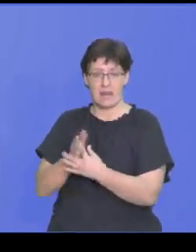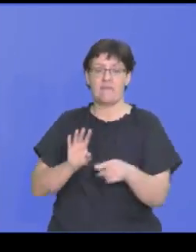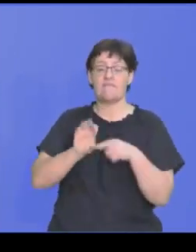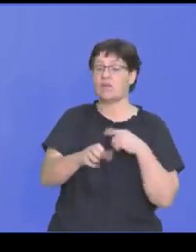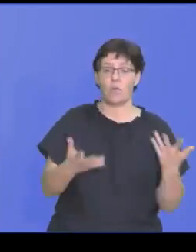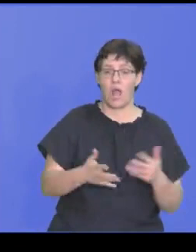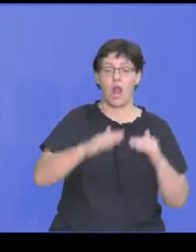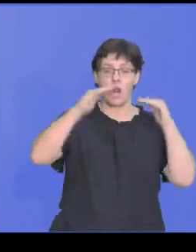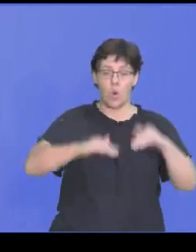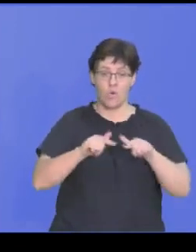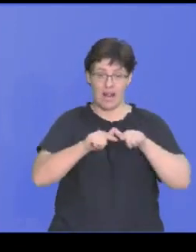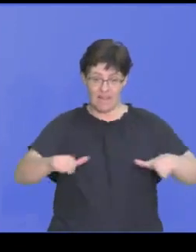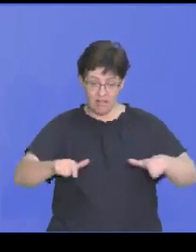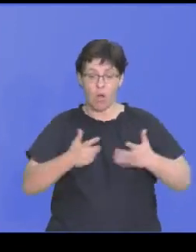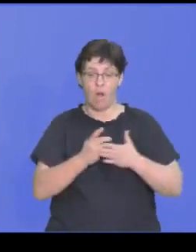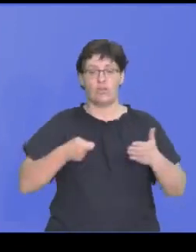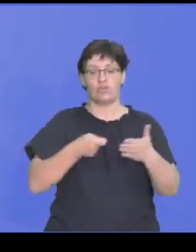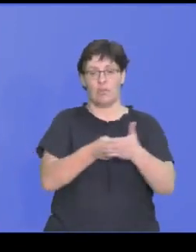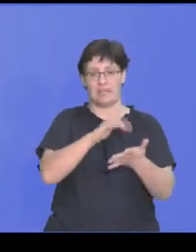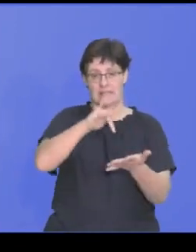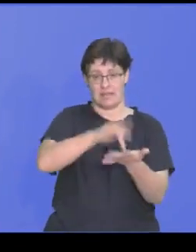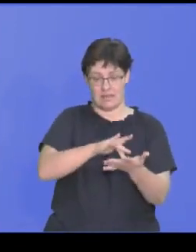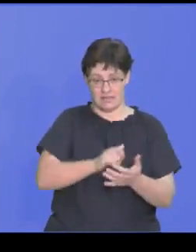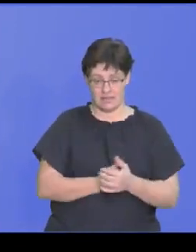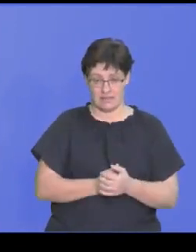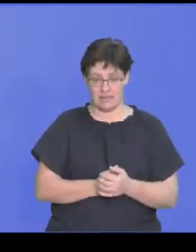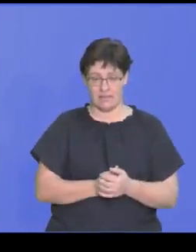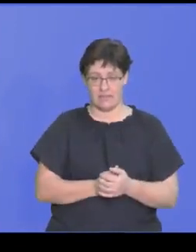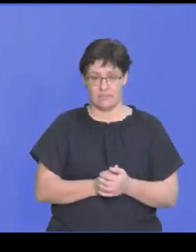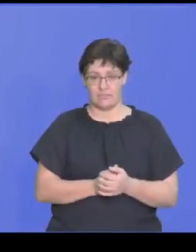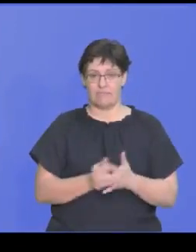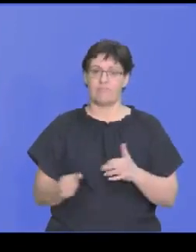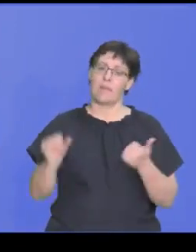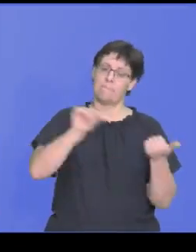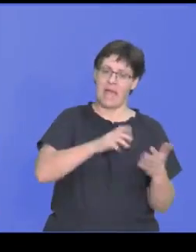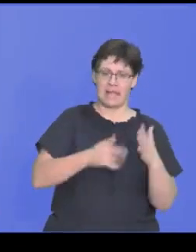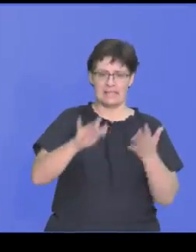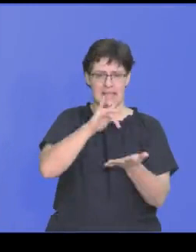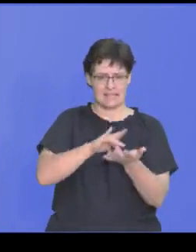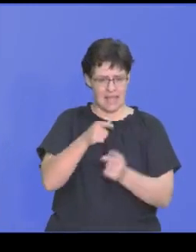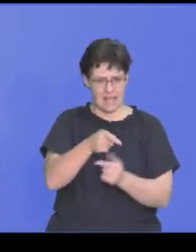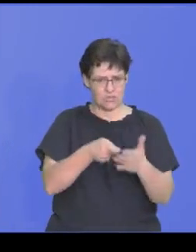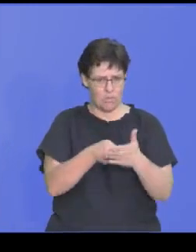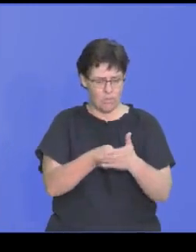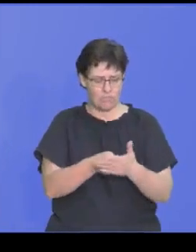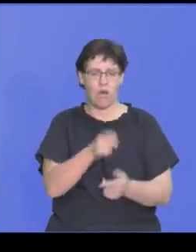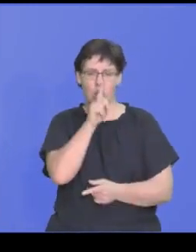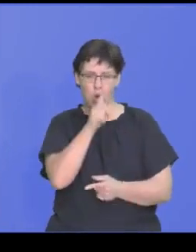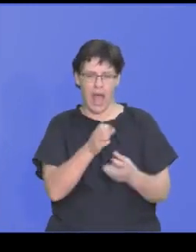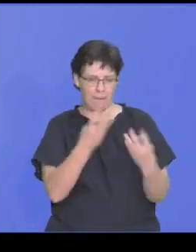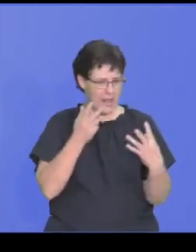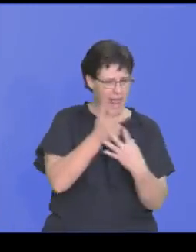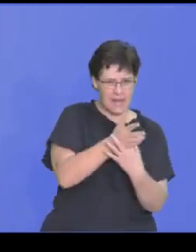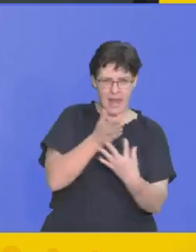on the lower level of the shopping centre. So let's go back to our shopping centre. So we're looking for the number